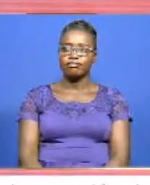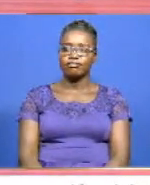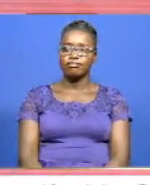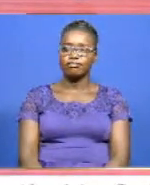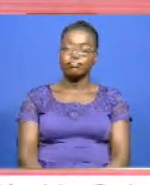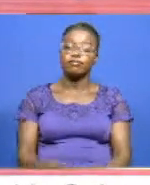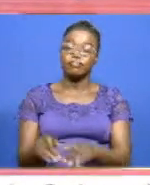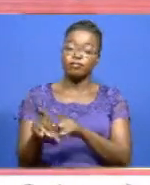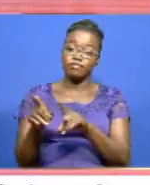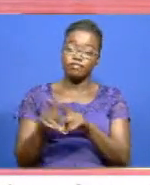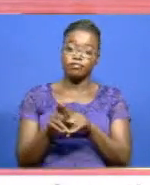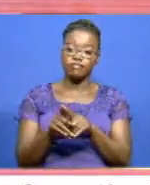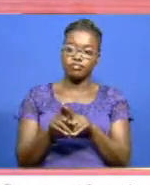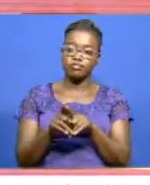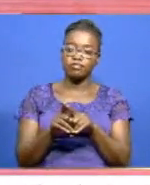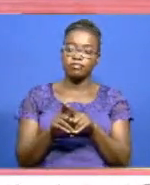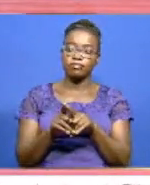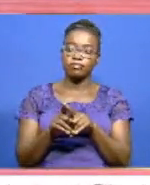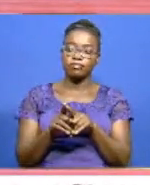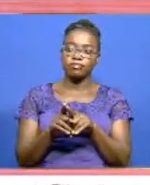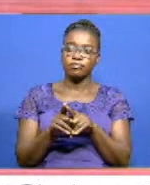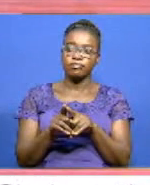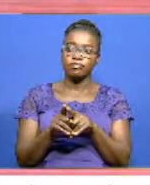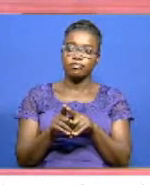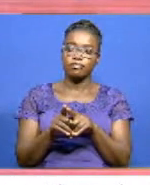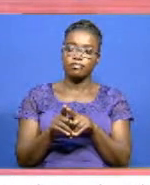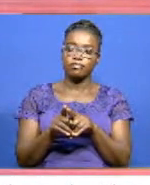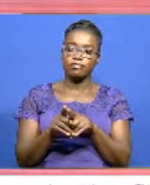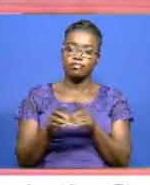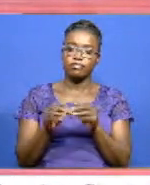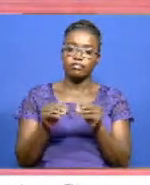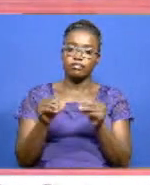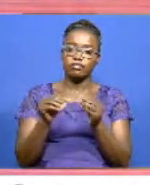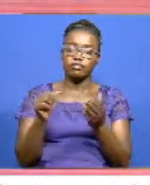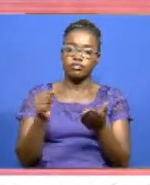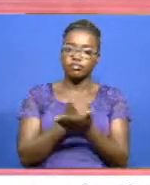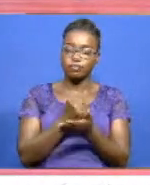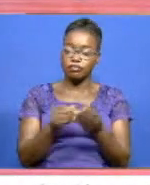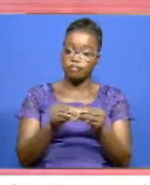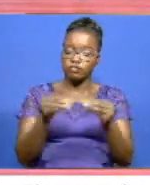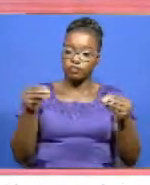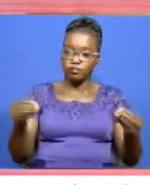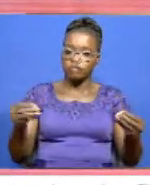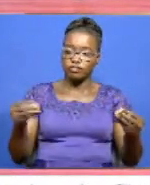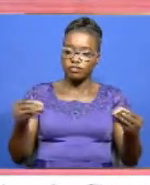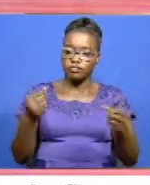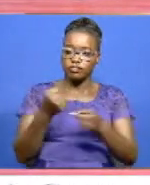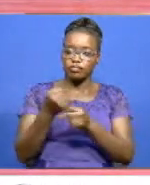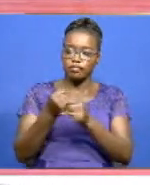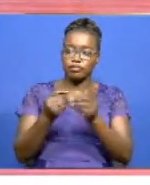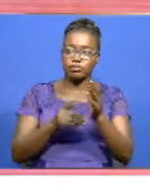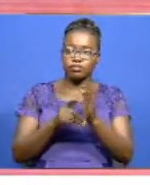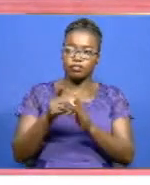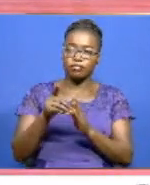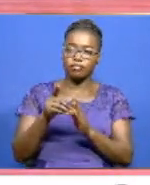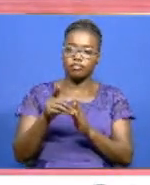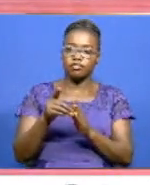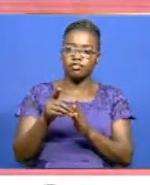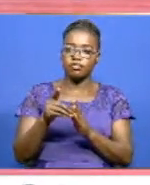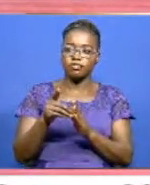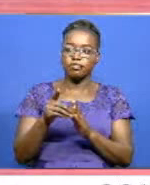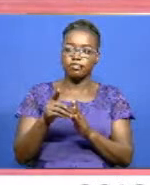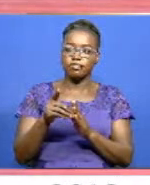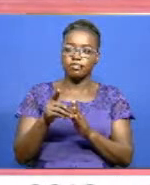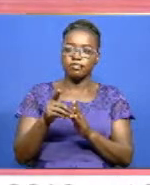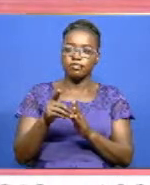Further, the Cabinet Secretary Joe Mucheru caused the gazettement of a task force to develop general regulations that will see